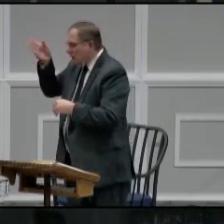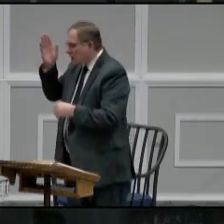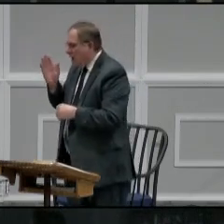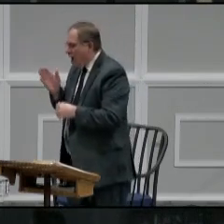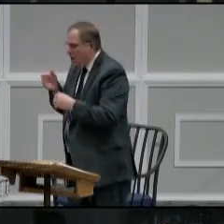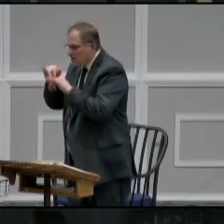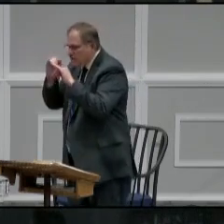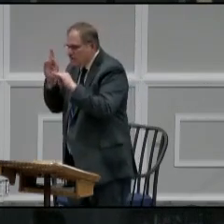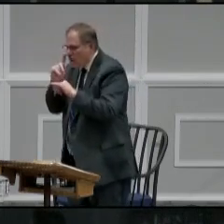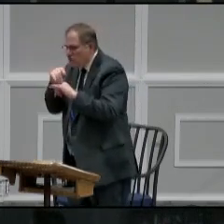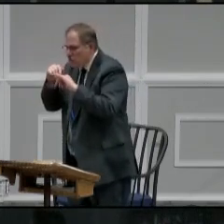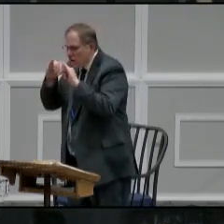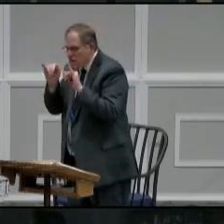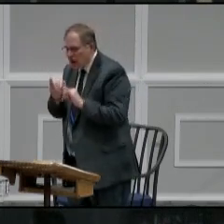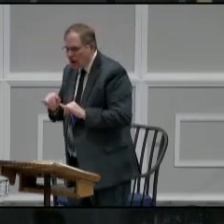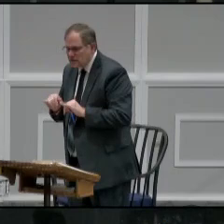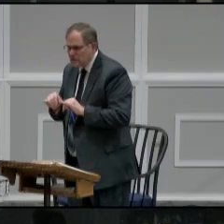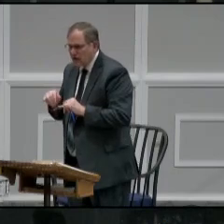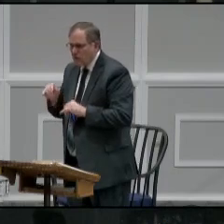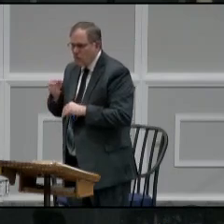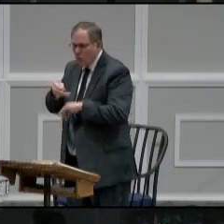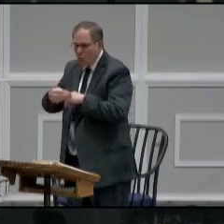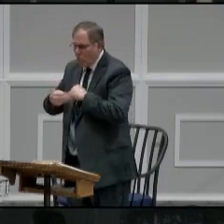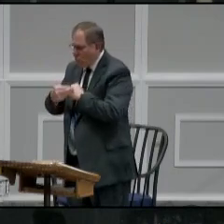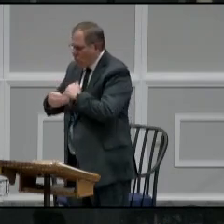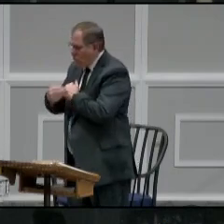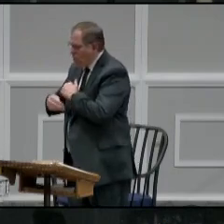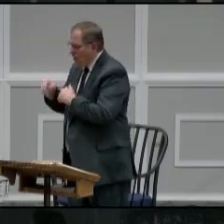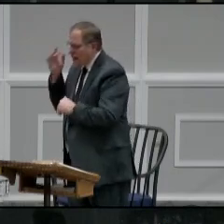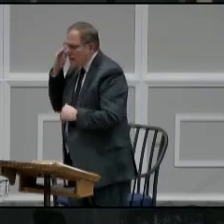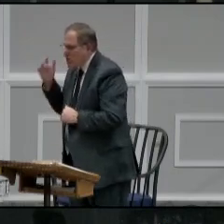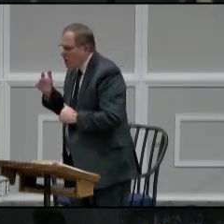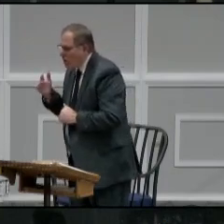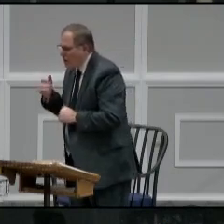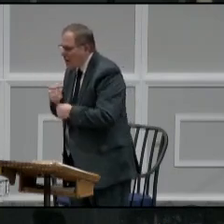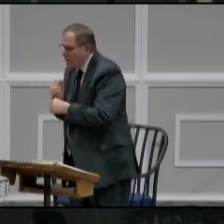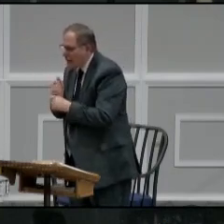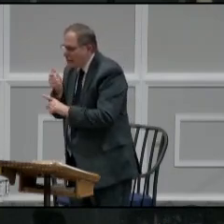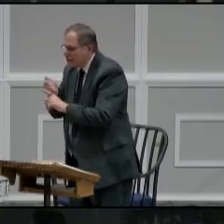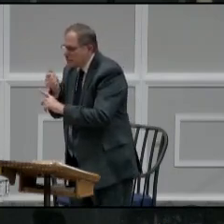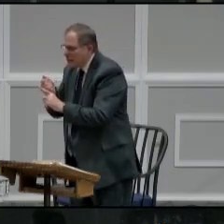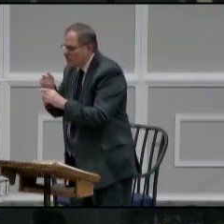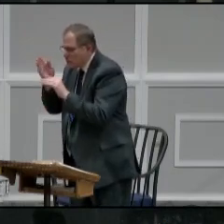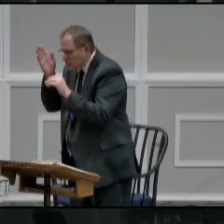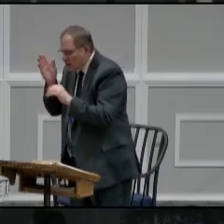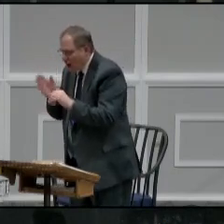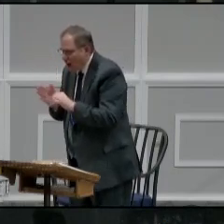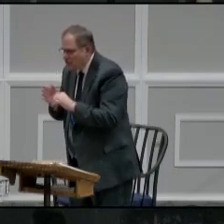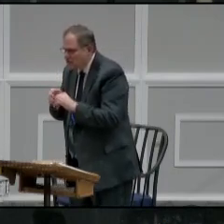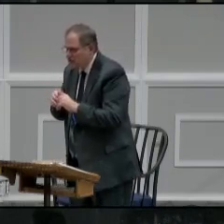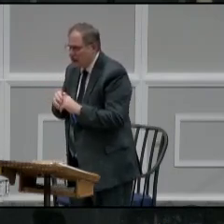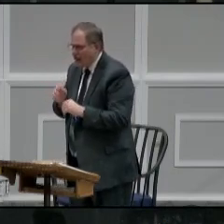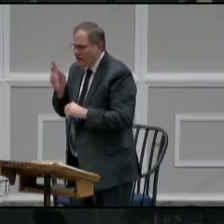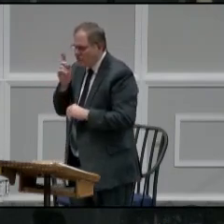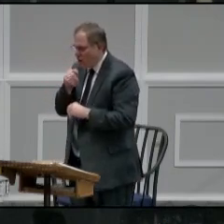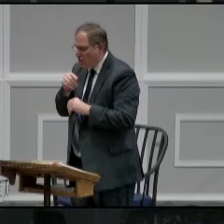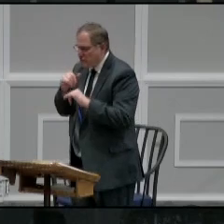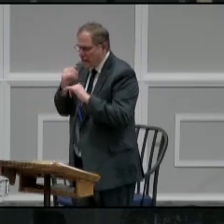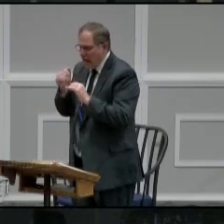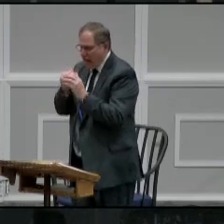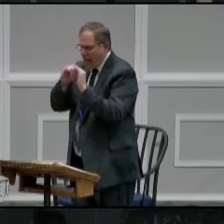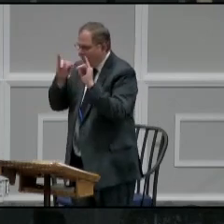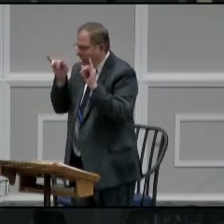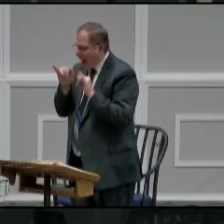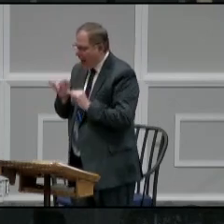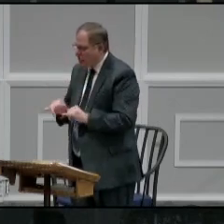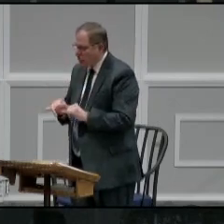bowed themselves down to and worshiped. And we still see it in our society today. We still see it, especially as you look around the world at